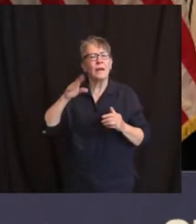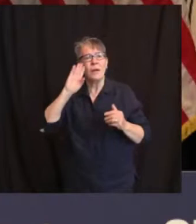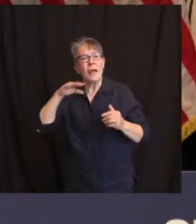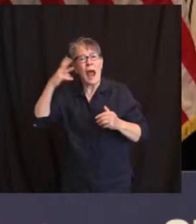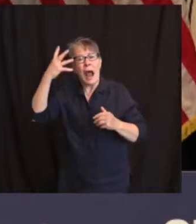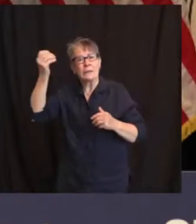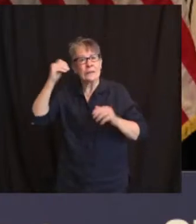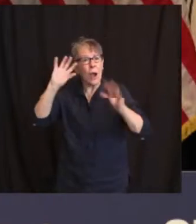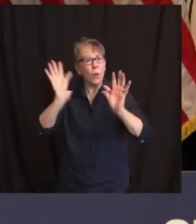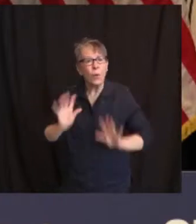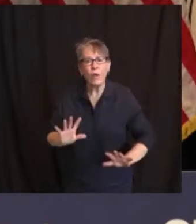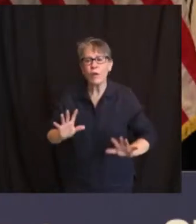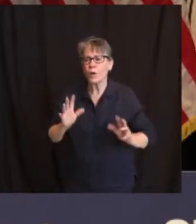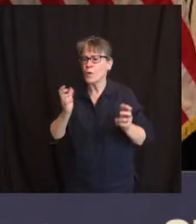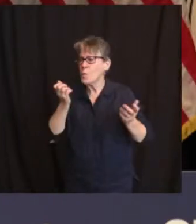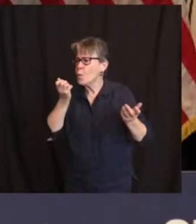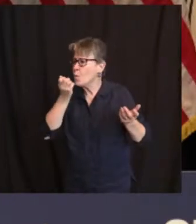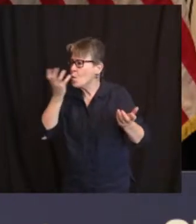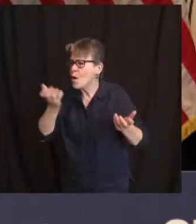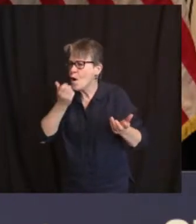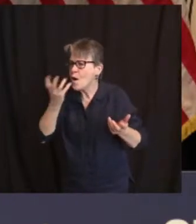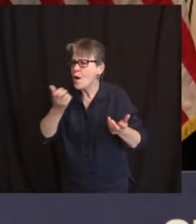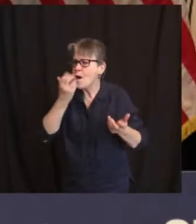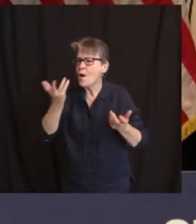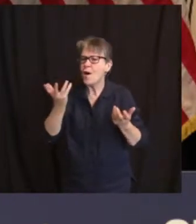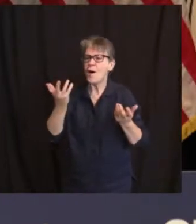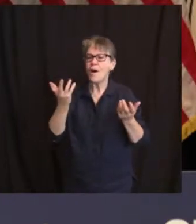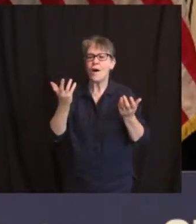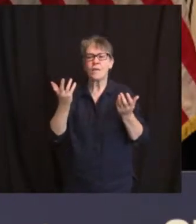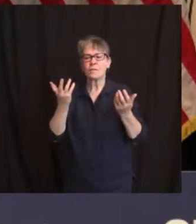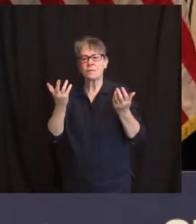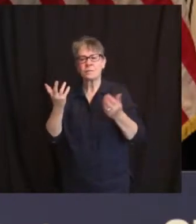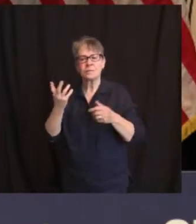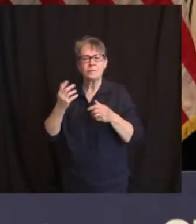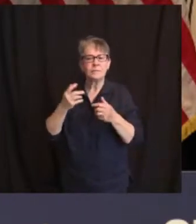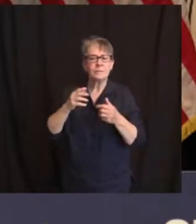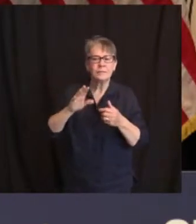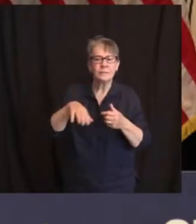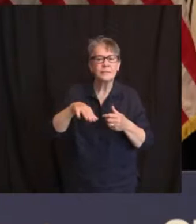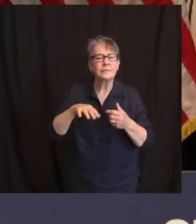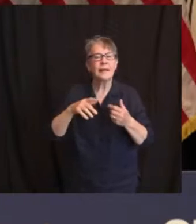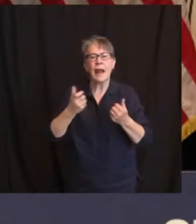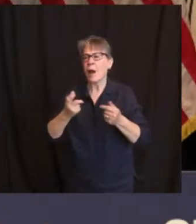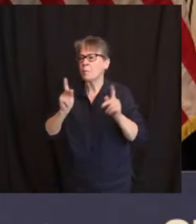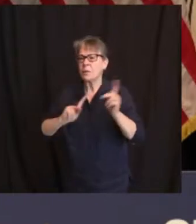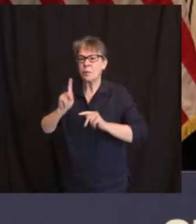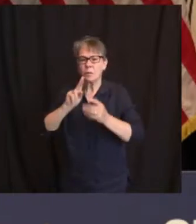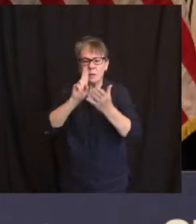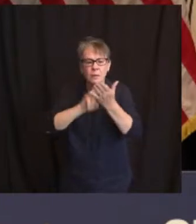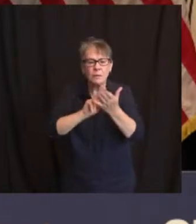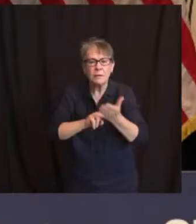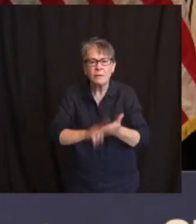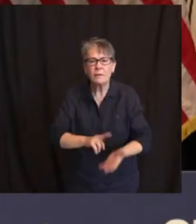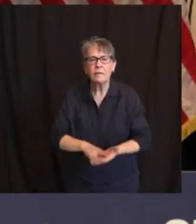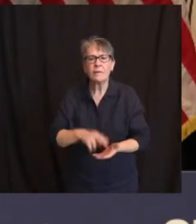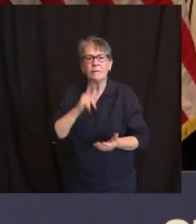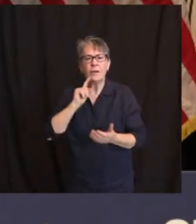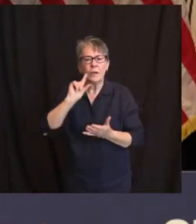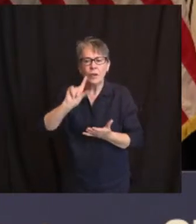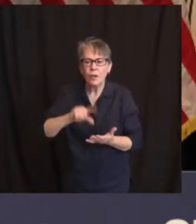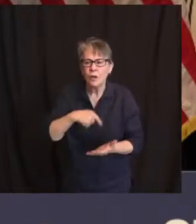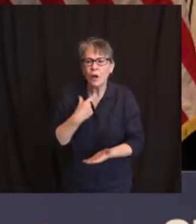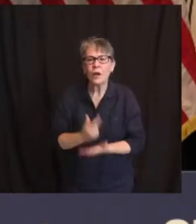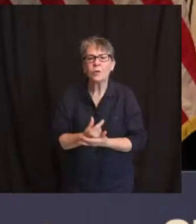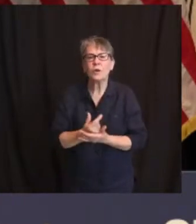allow different graduation situations. You've said repeatedly you're looking at facts, science,